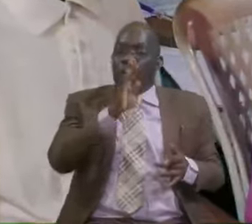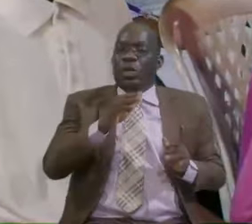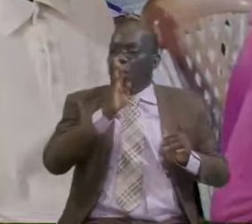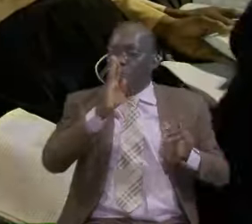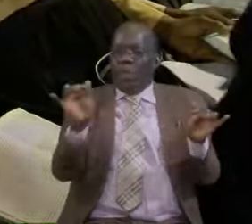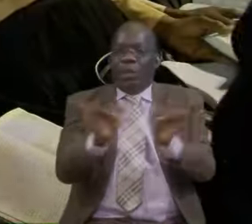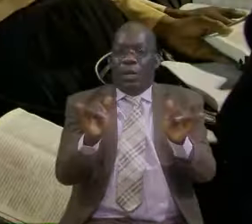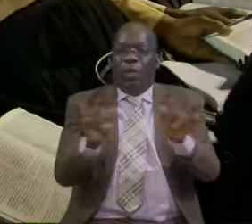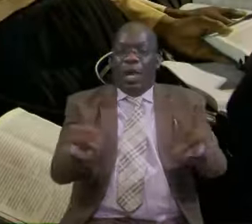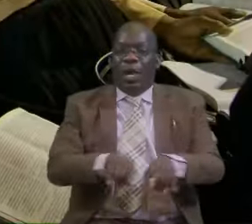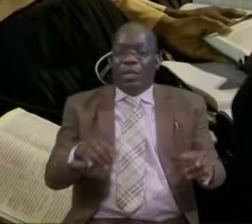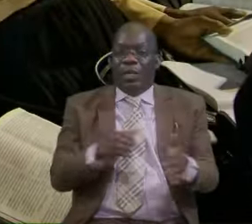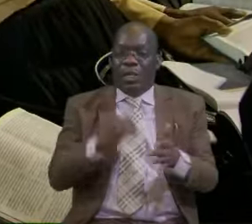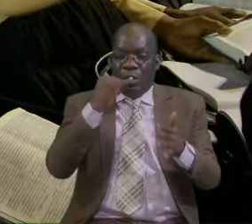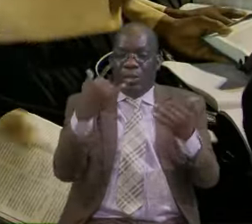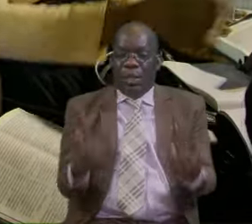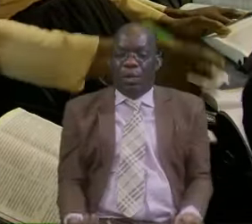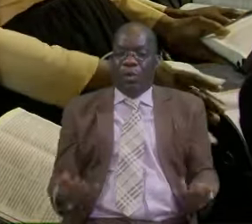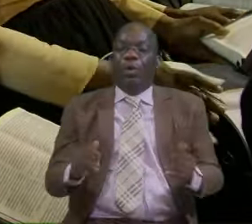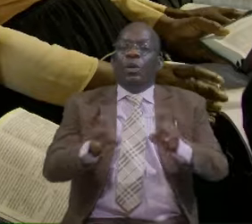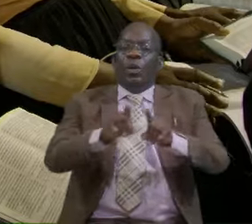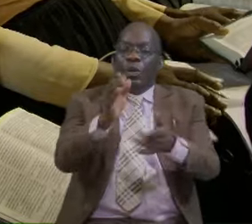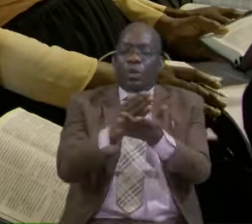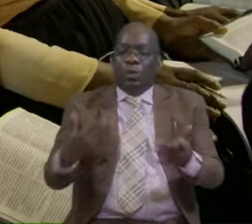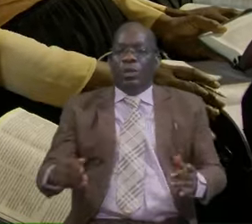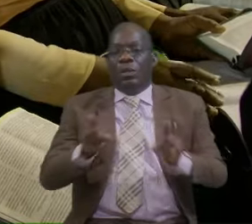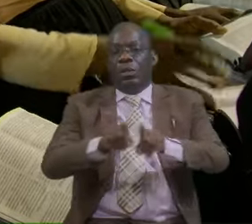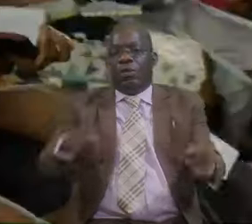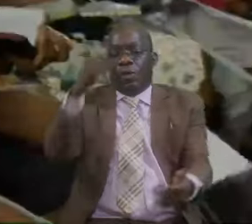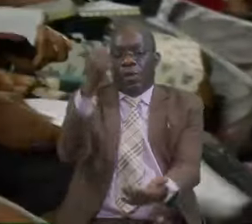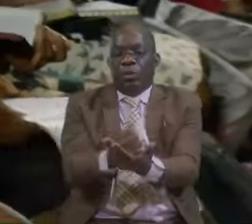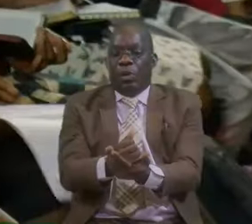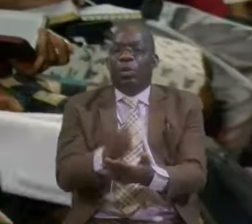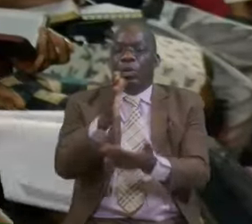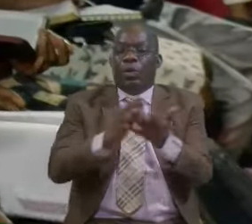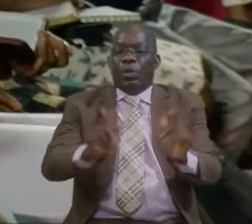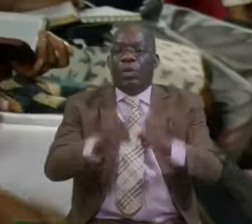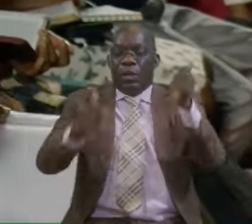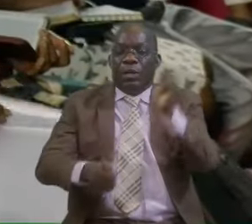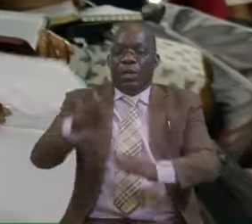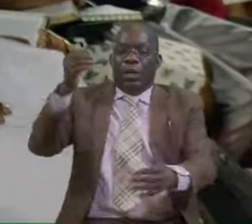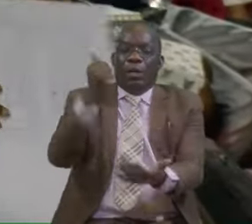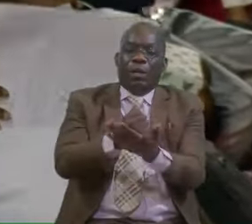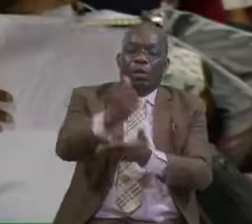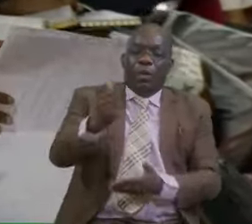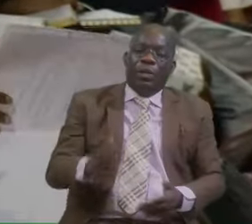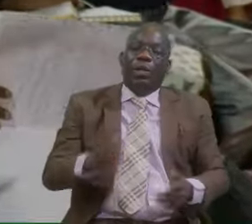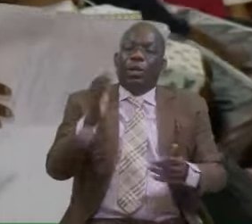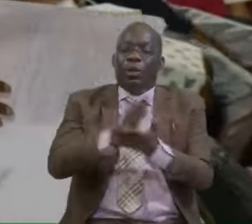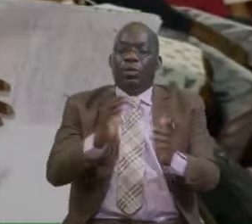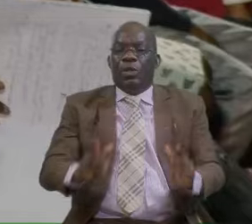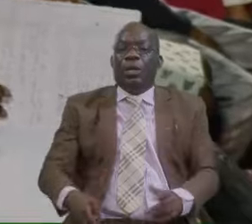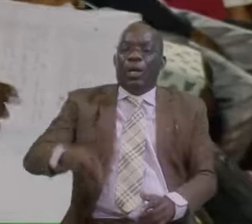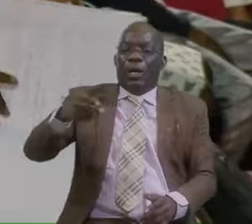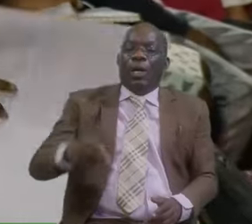now. Something different, something greater, something higher the Lord will put